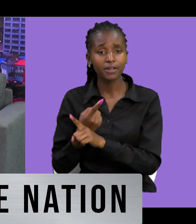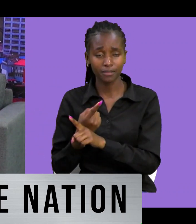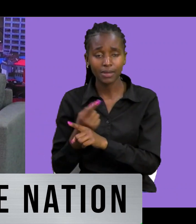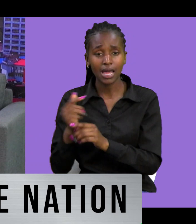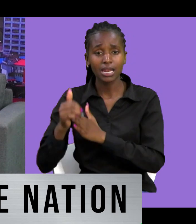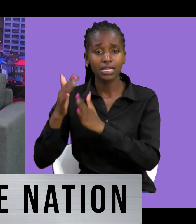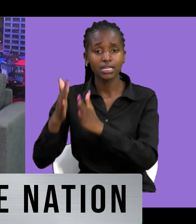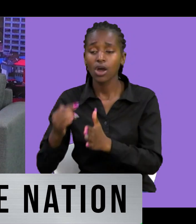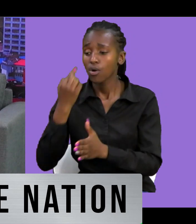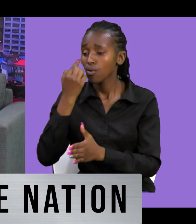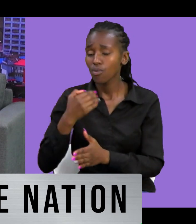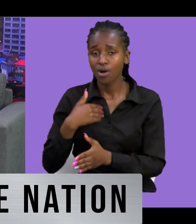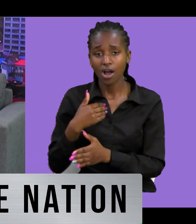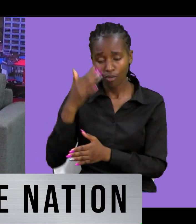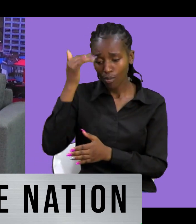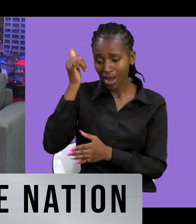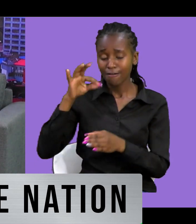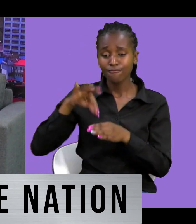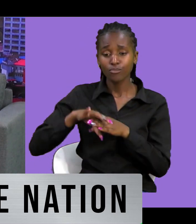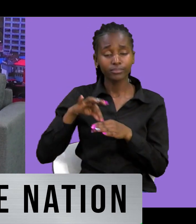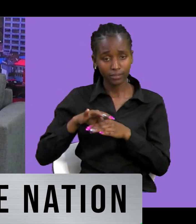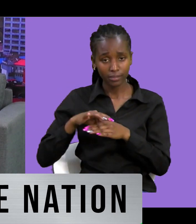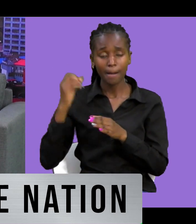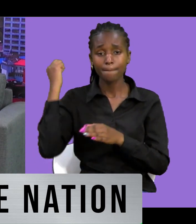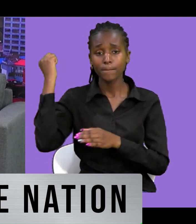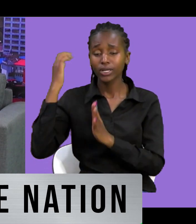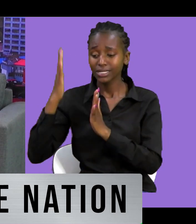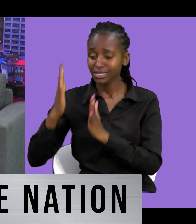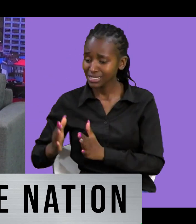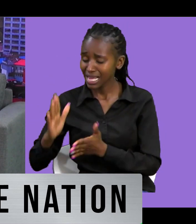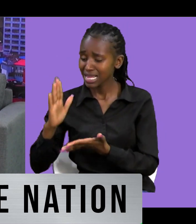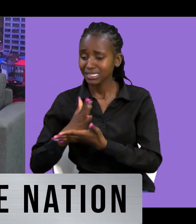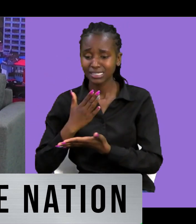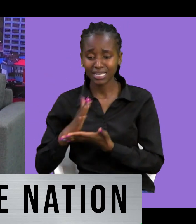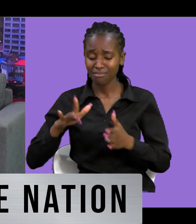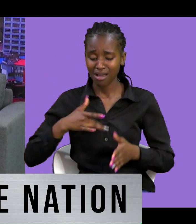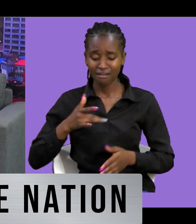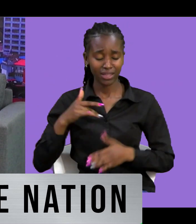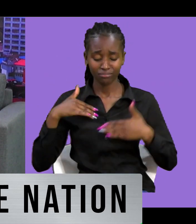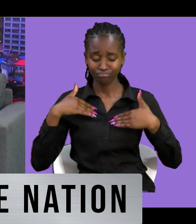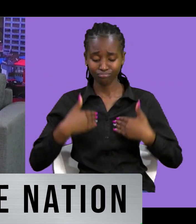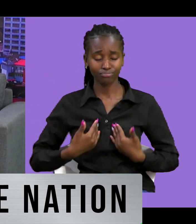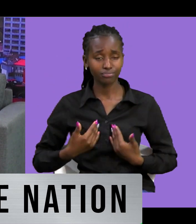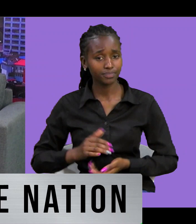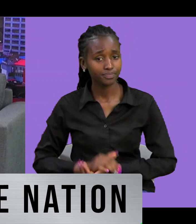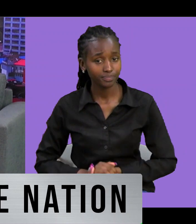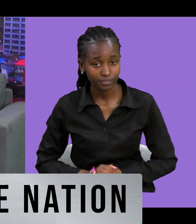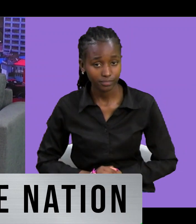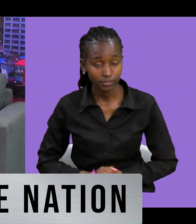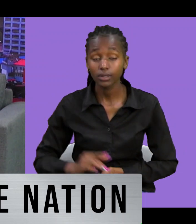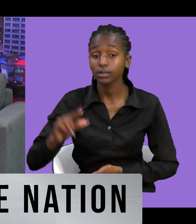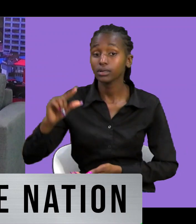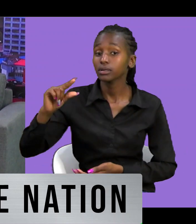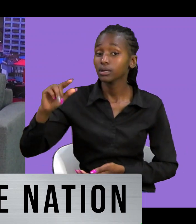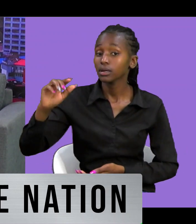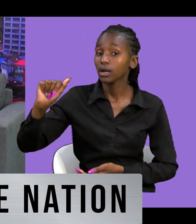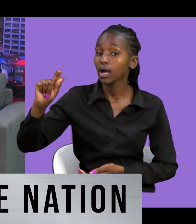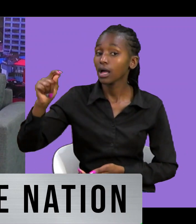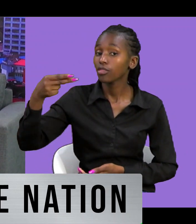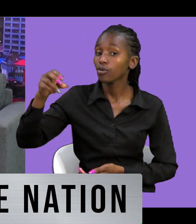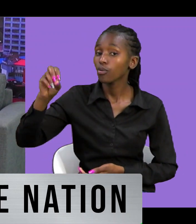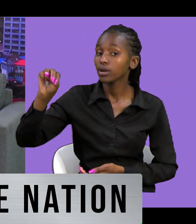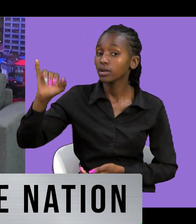even the elected politicians, they themselves are also, they're part of them are getting tired. Is Wamishomba from Kiambu County? She's from